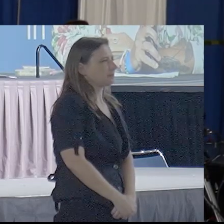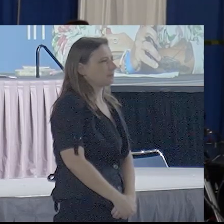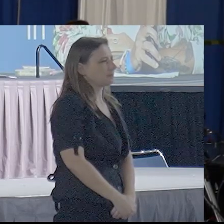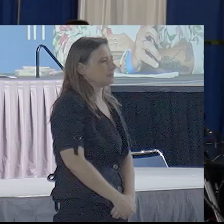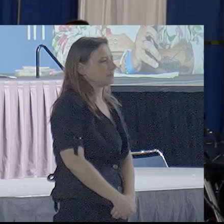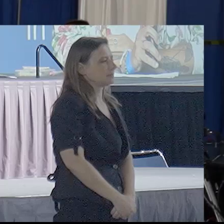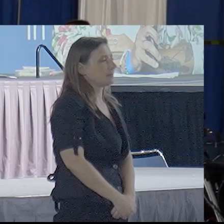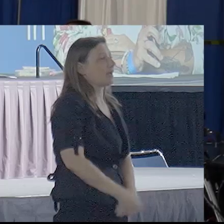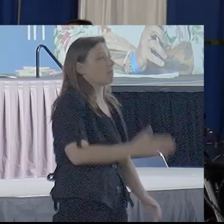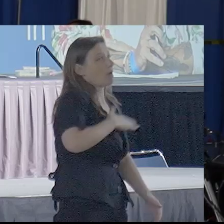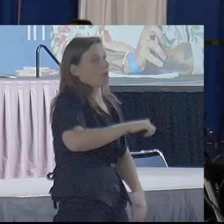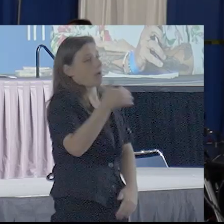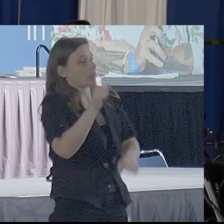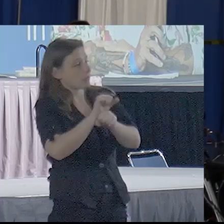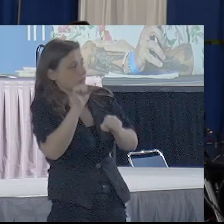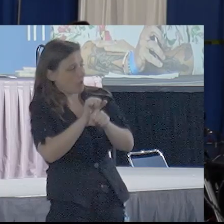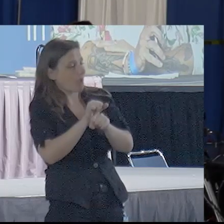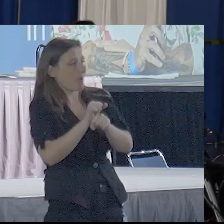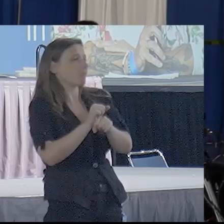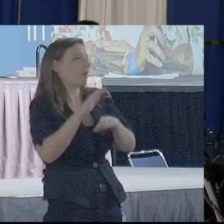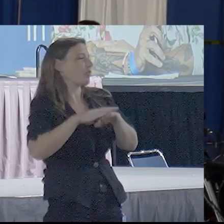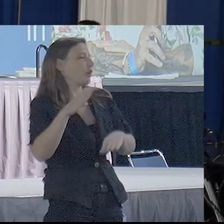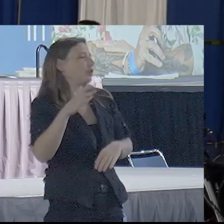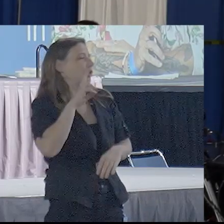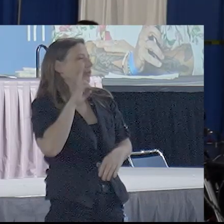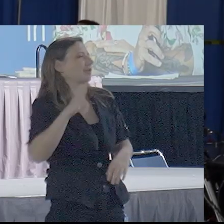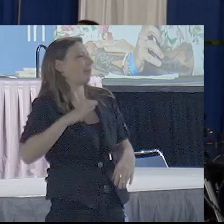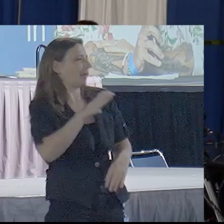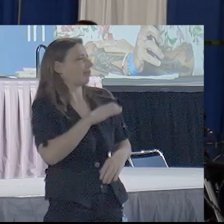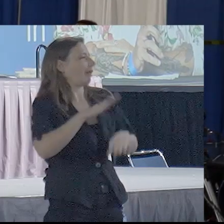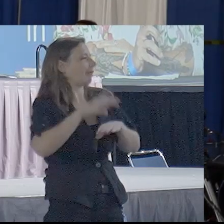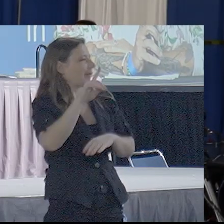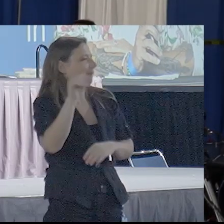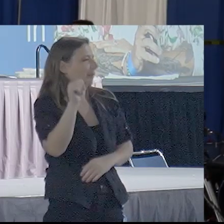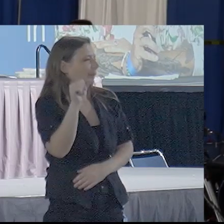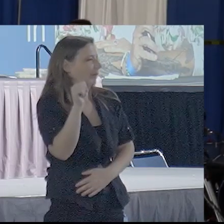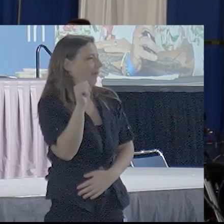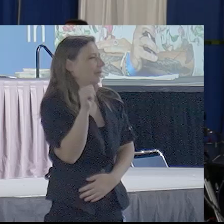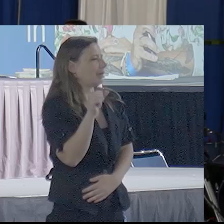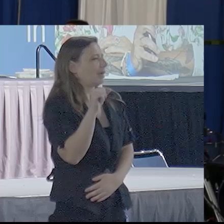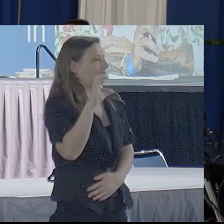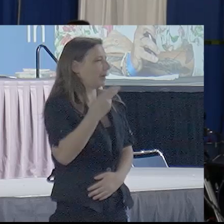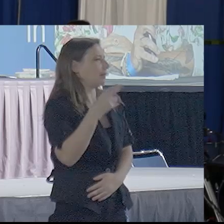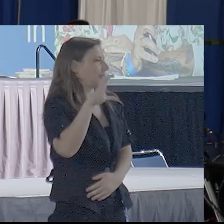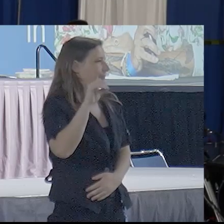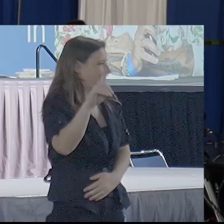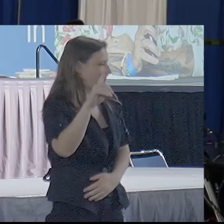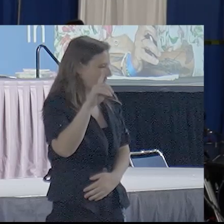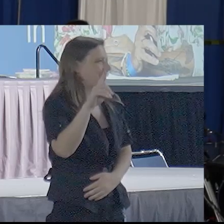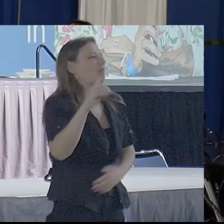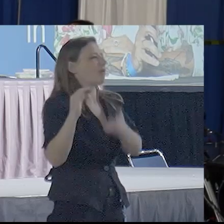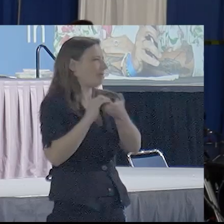My other hat that I wear is I'm the chair of the Houston Commission on Disabilities, and we collaborate closely with the Mayor's Office for People with Disability,